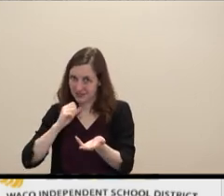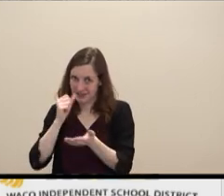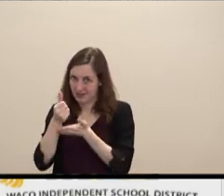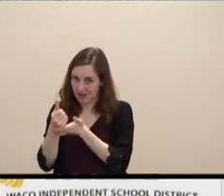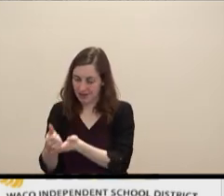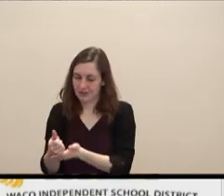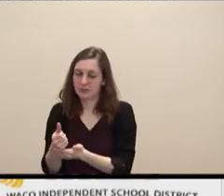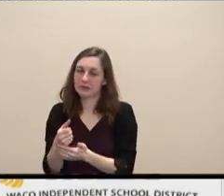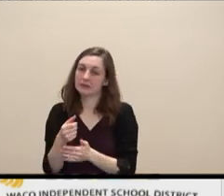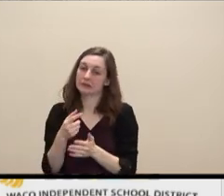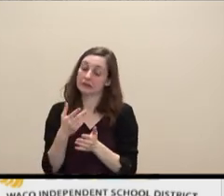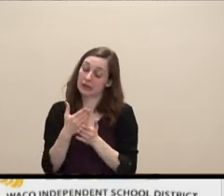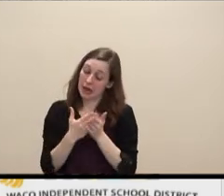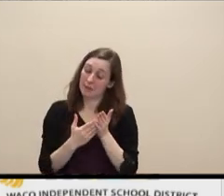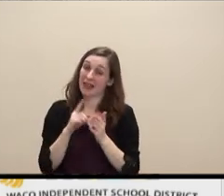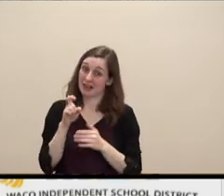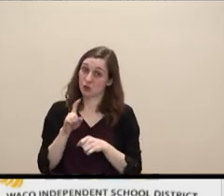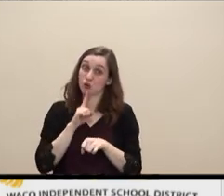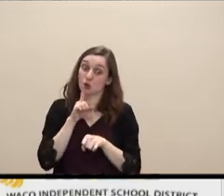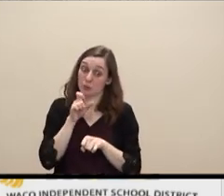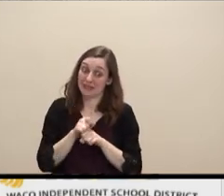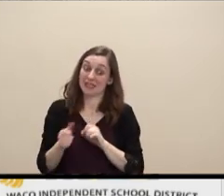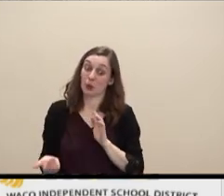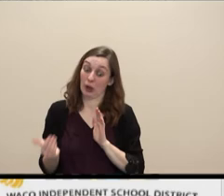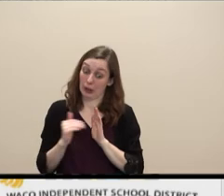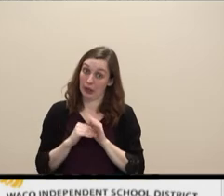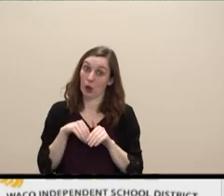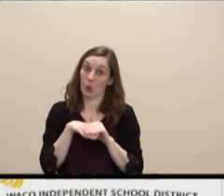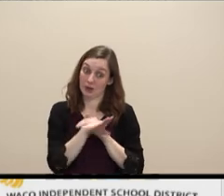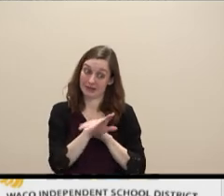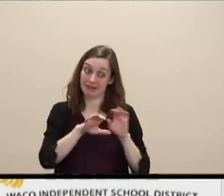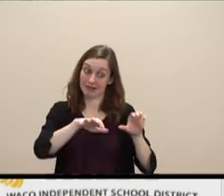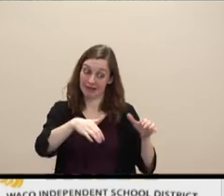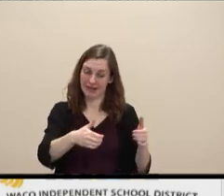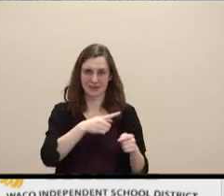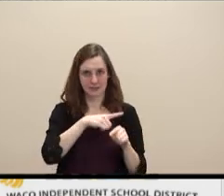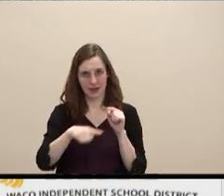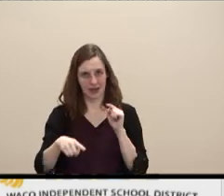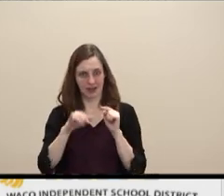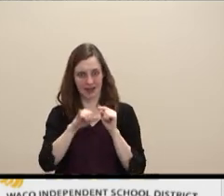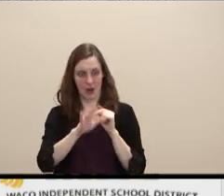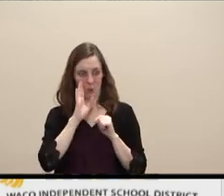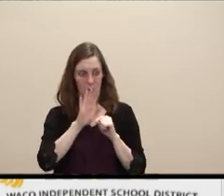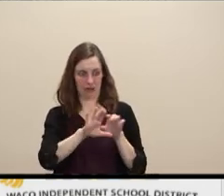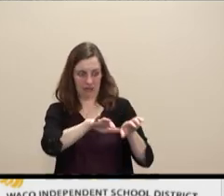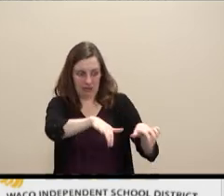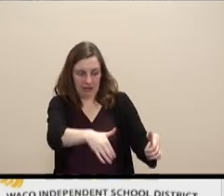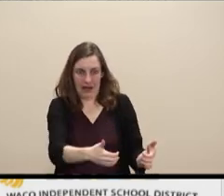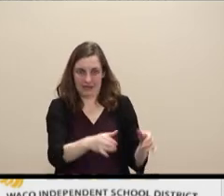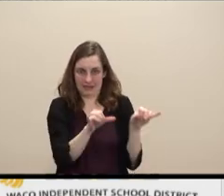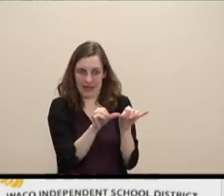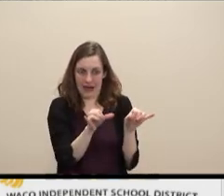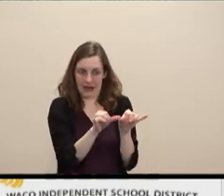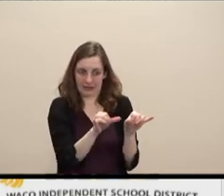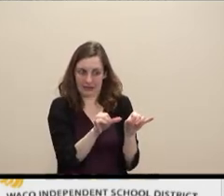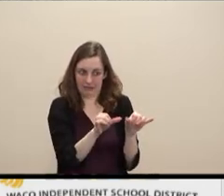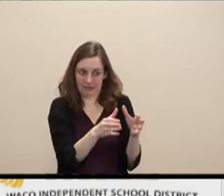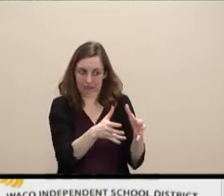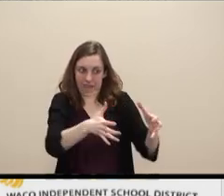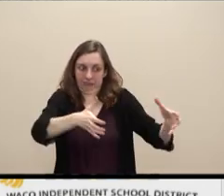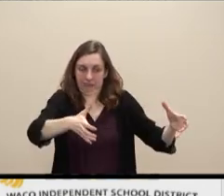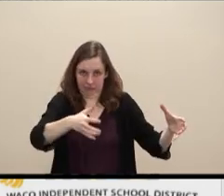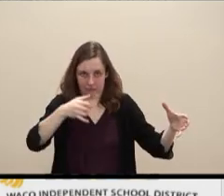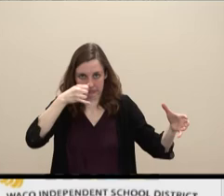that would do to class sizes if we put all these students who needed to recover it back in the classrooms with the first-time kids. So the